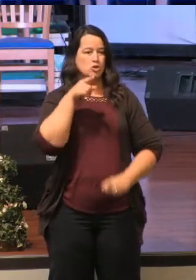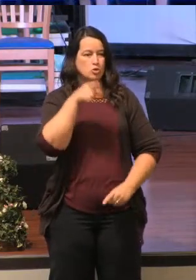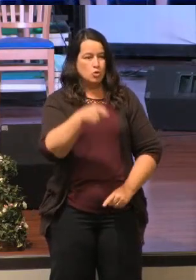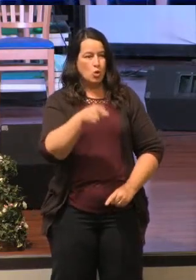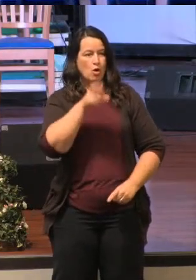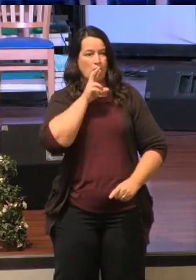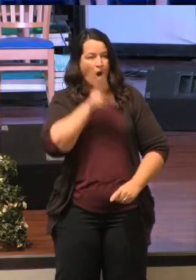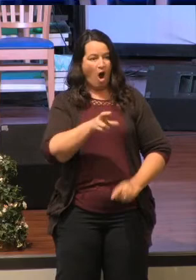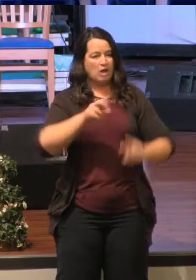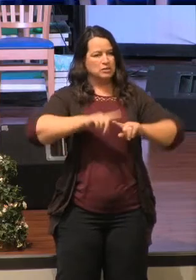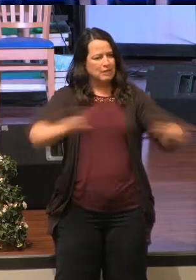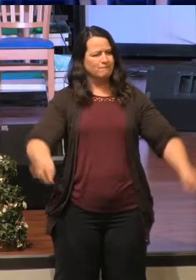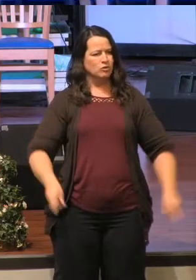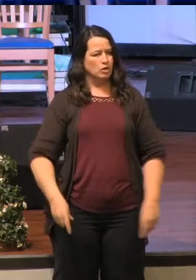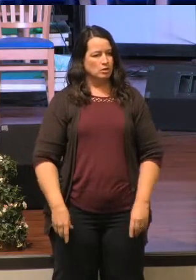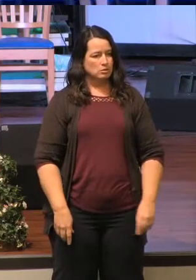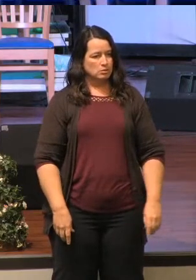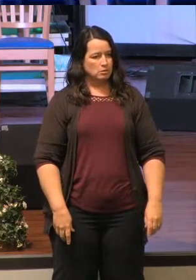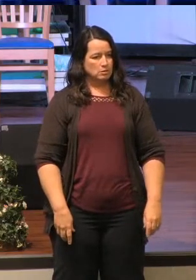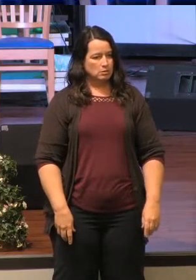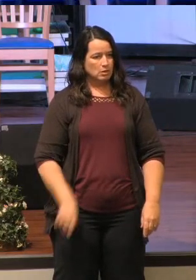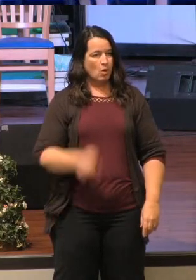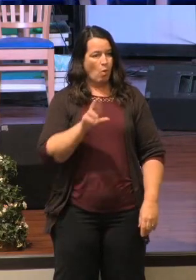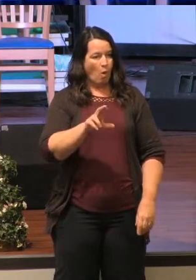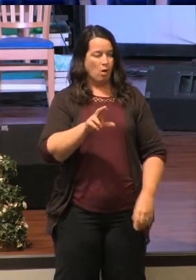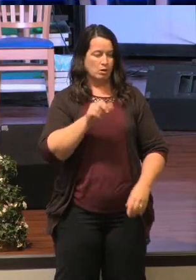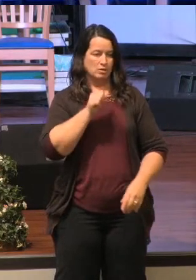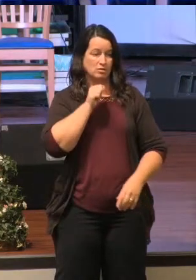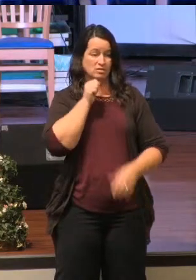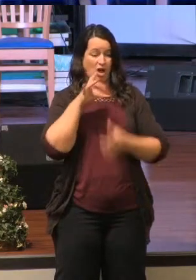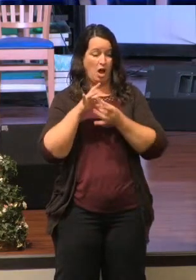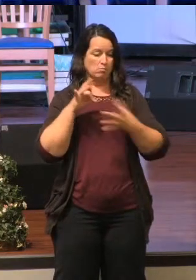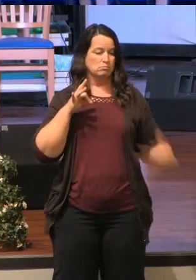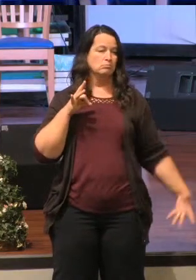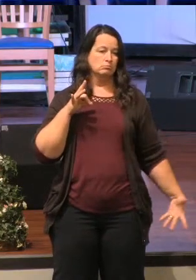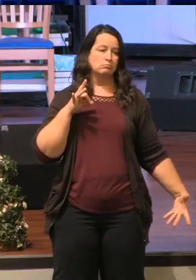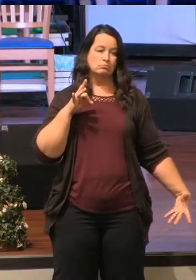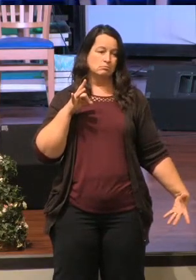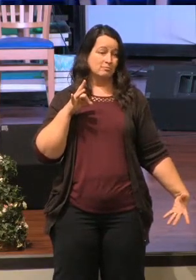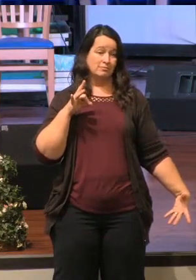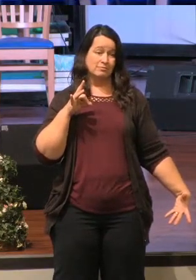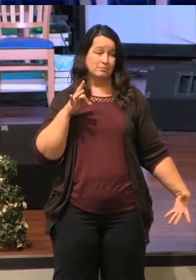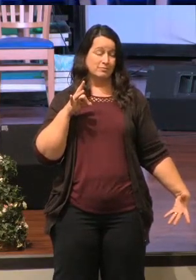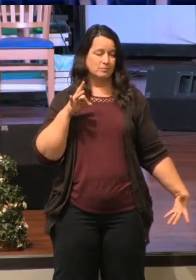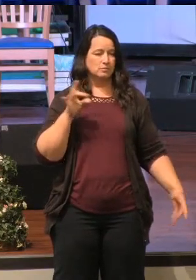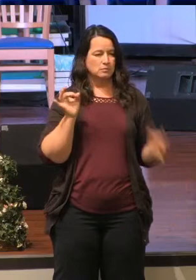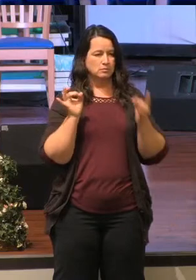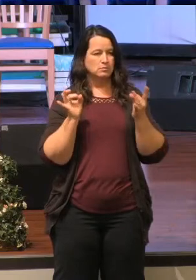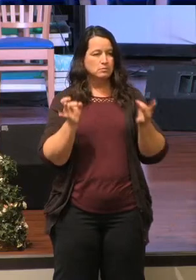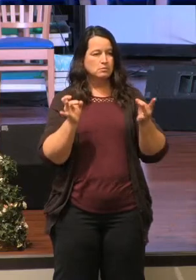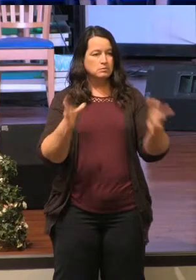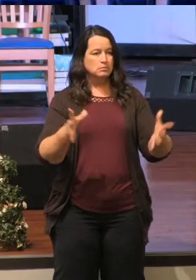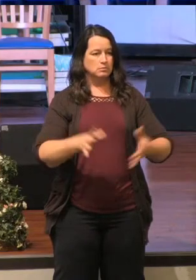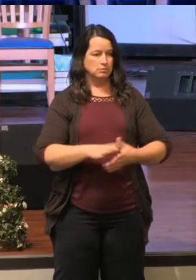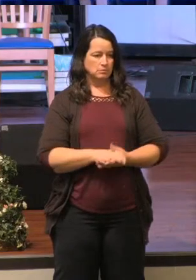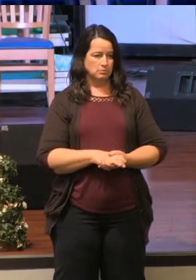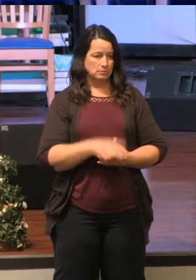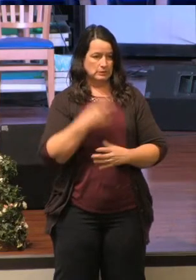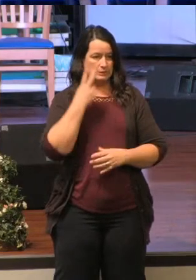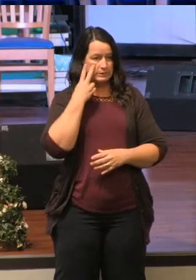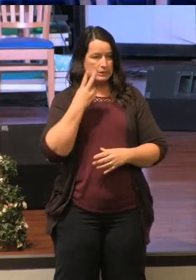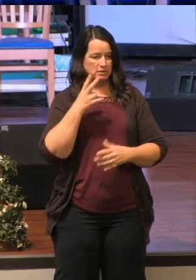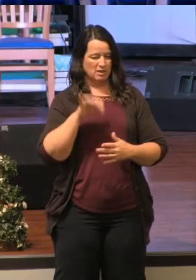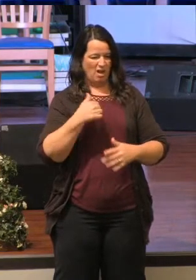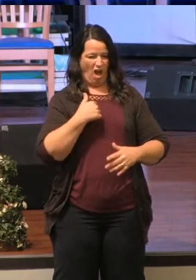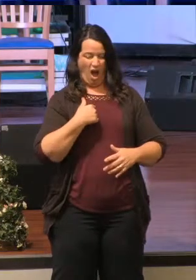you are different, or you are not in him. It's hideous to say that you can be in